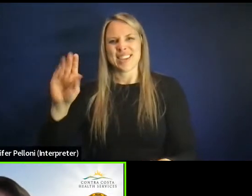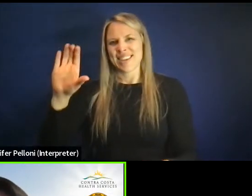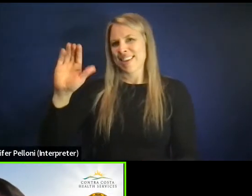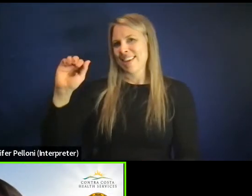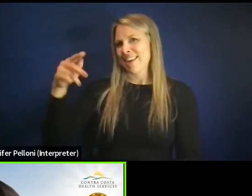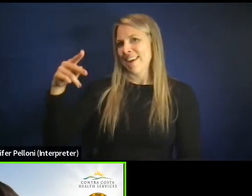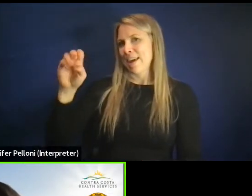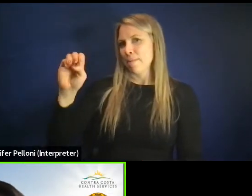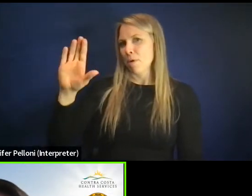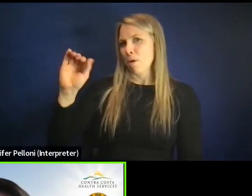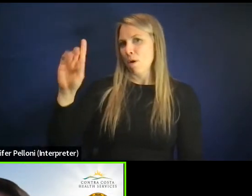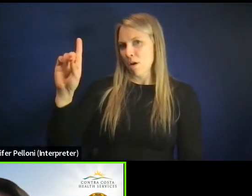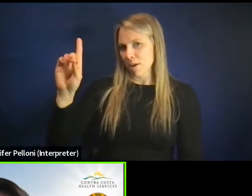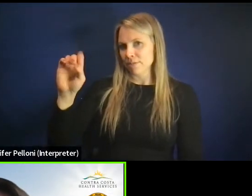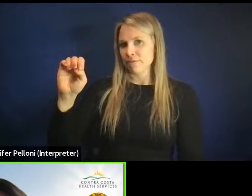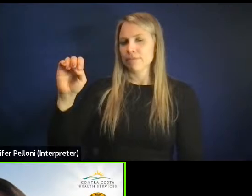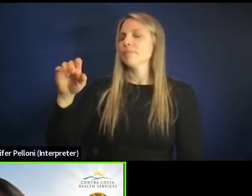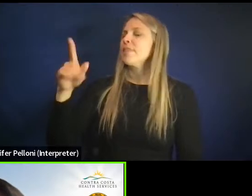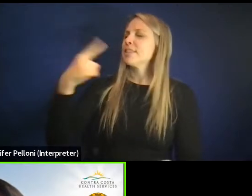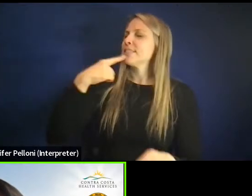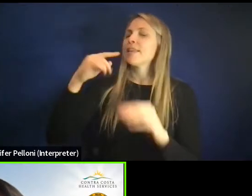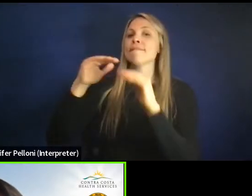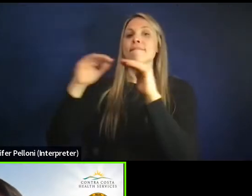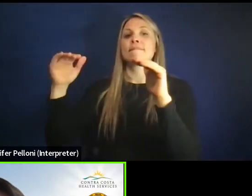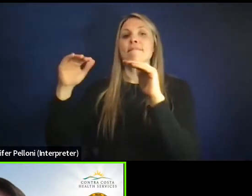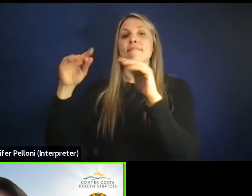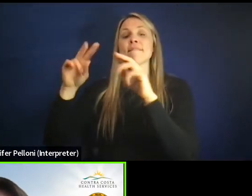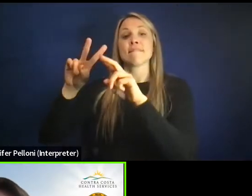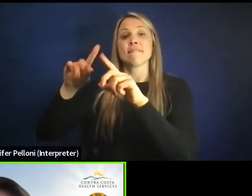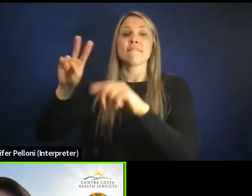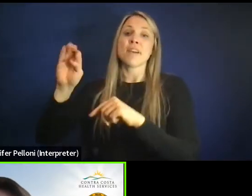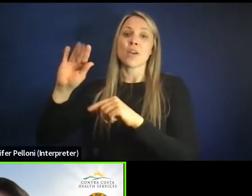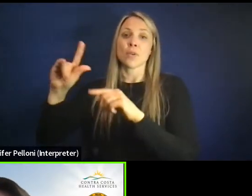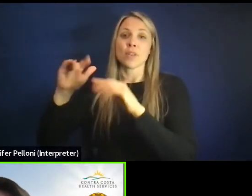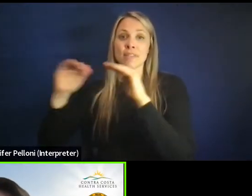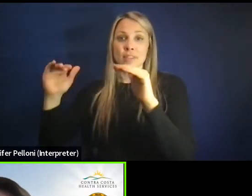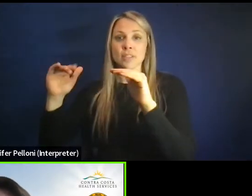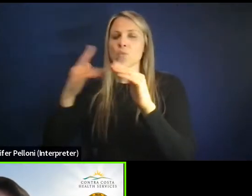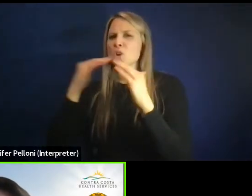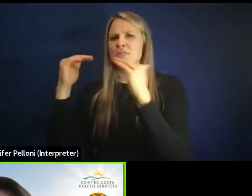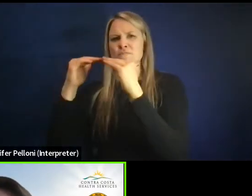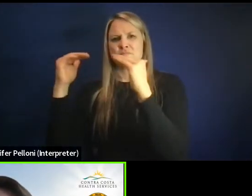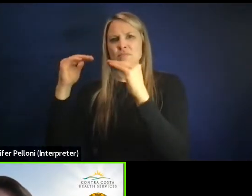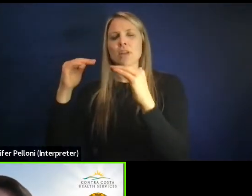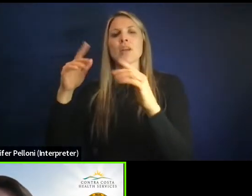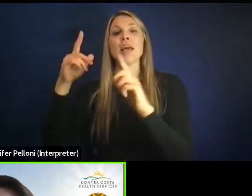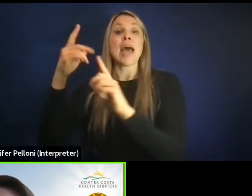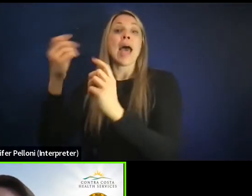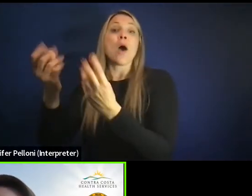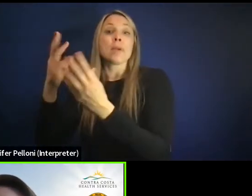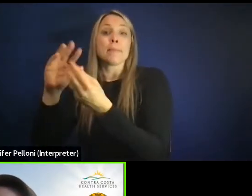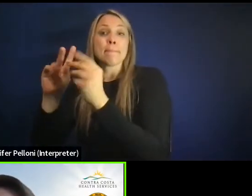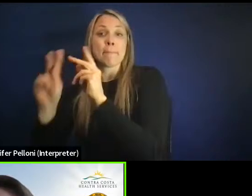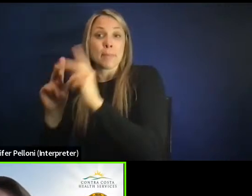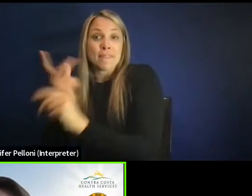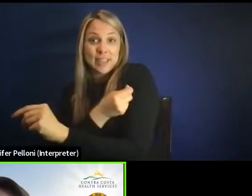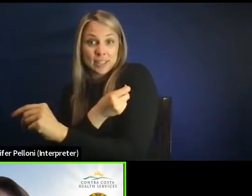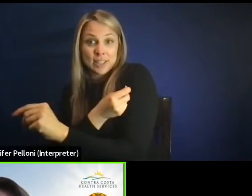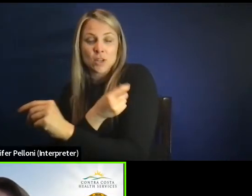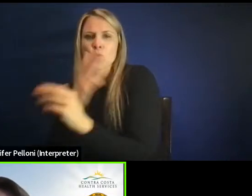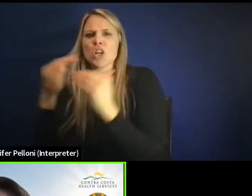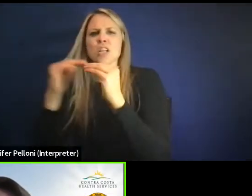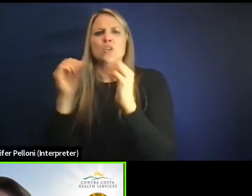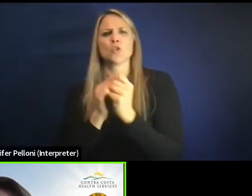viral levels in post-vaccination cases were very similar to unvaccinated people. But